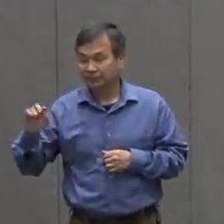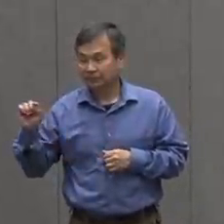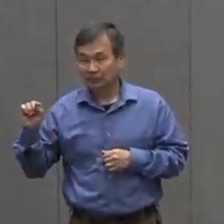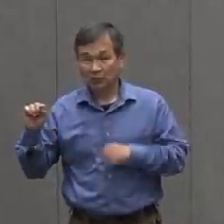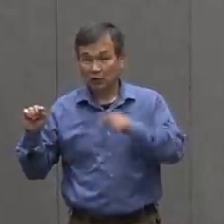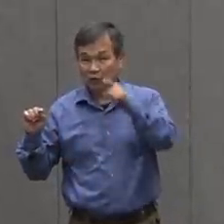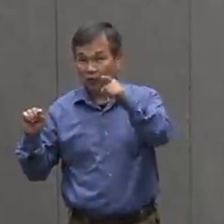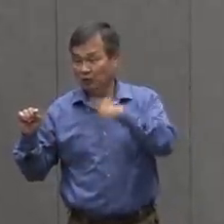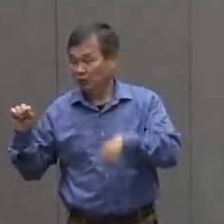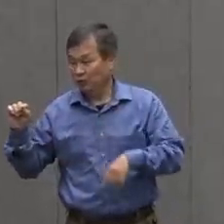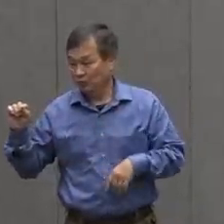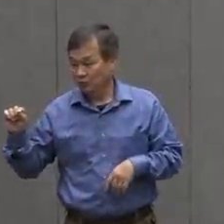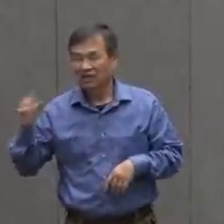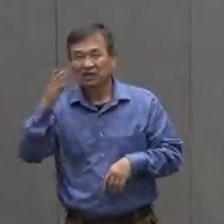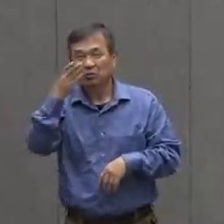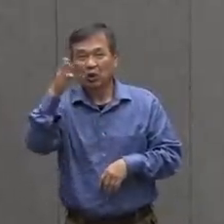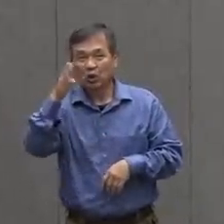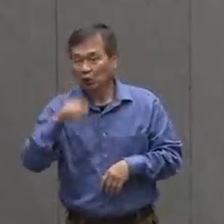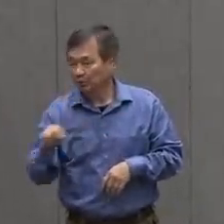1, 2.